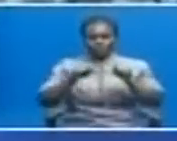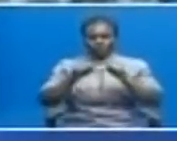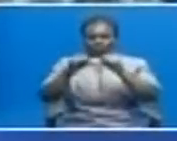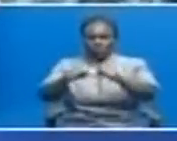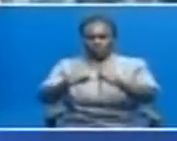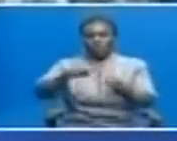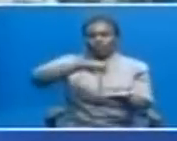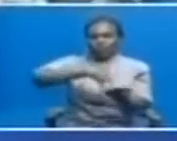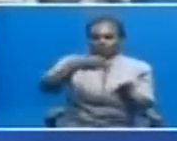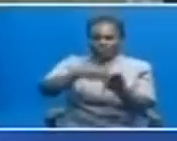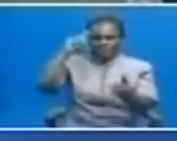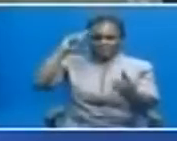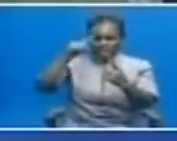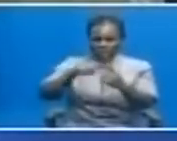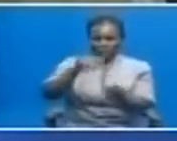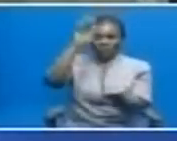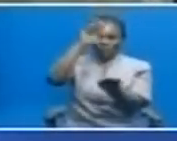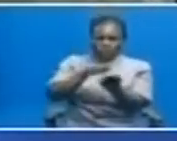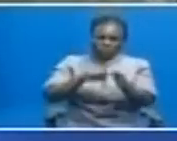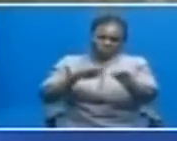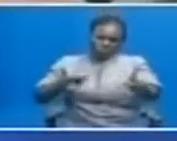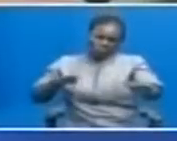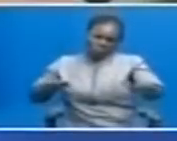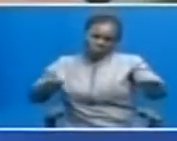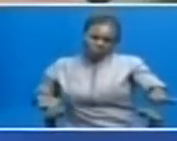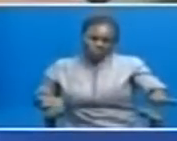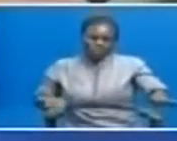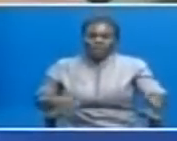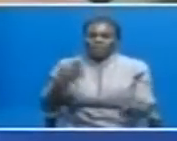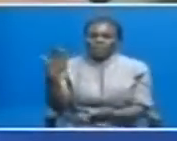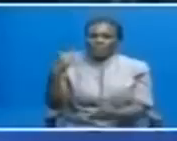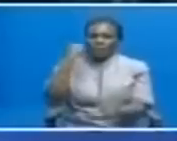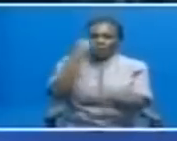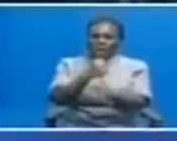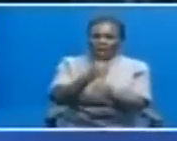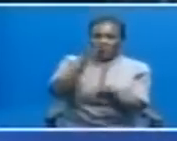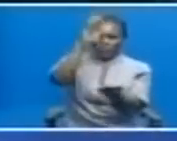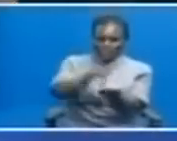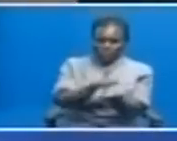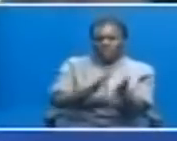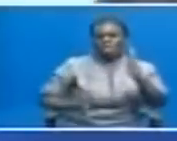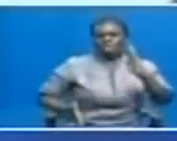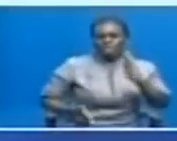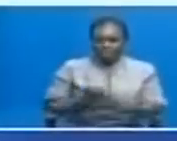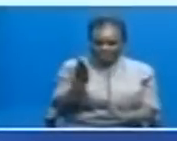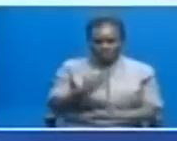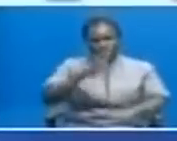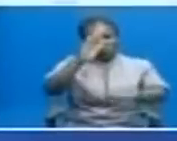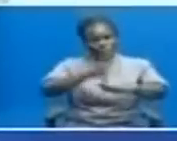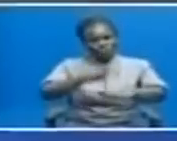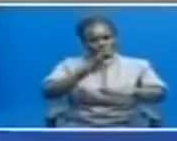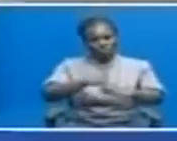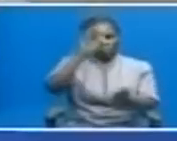The project aims at reducing long queues, minimizing paperwork, enhancing efficiency, and is convenient